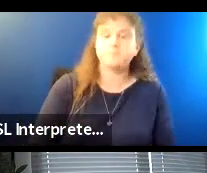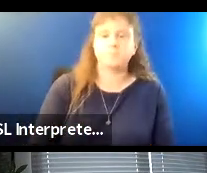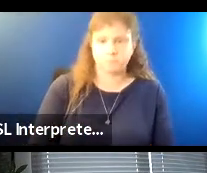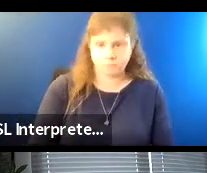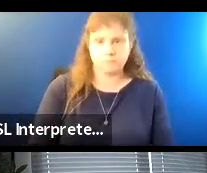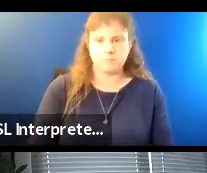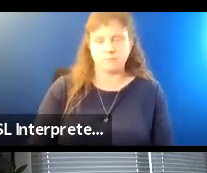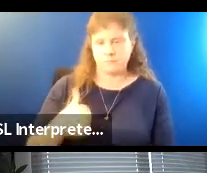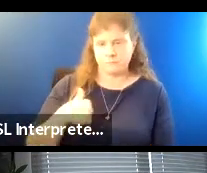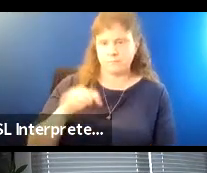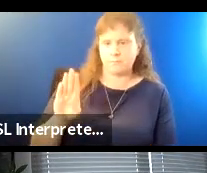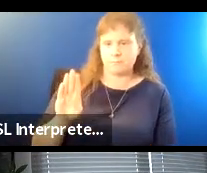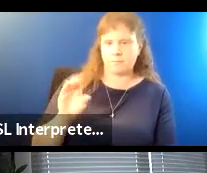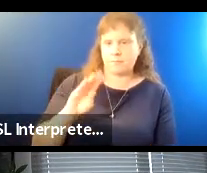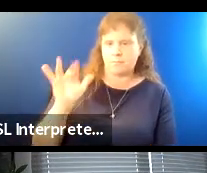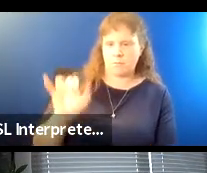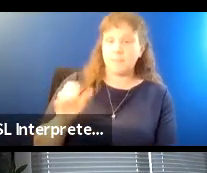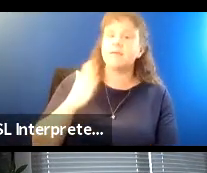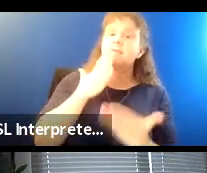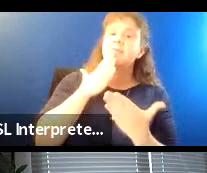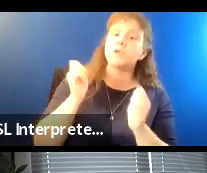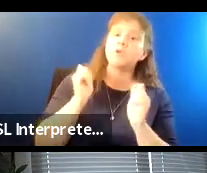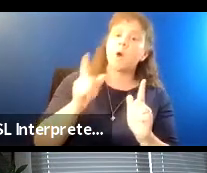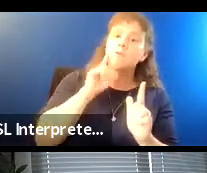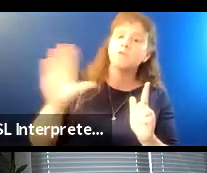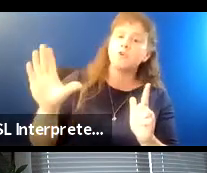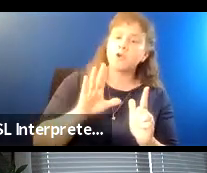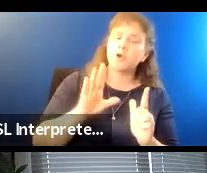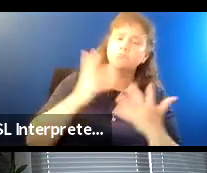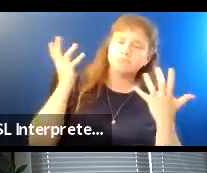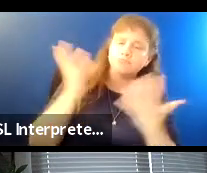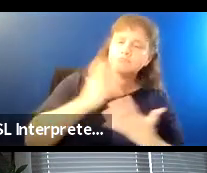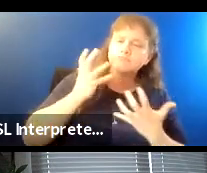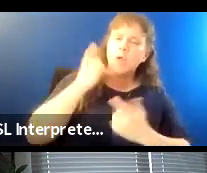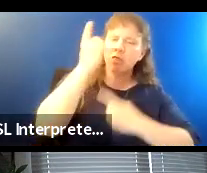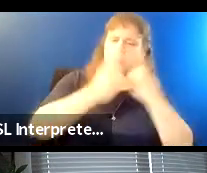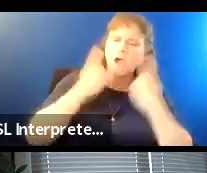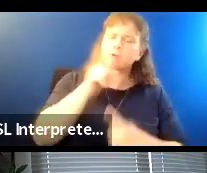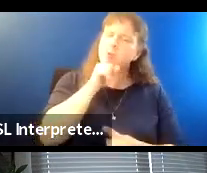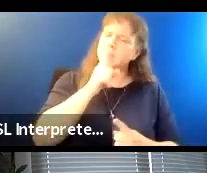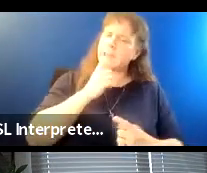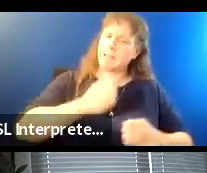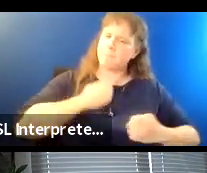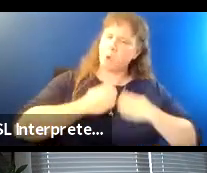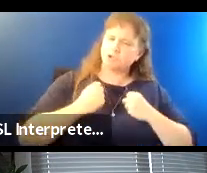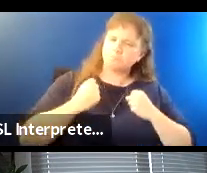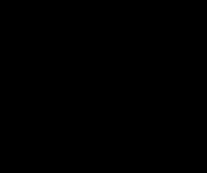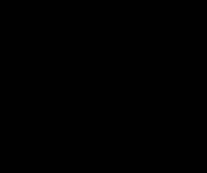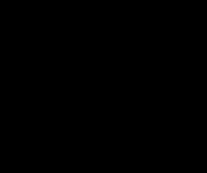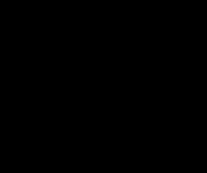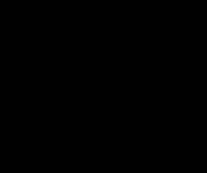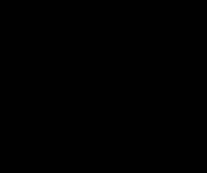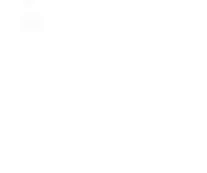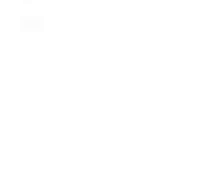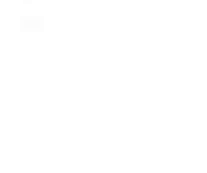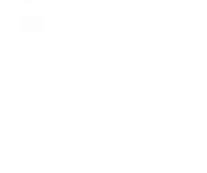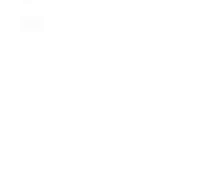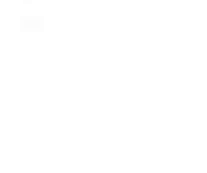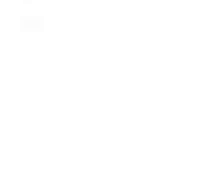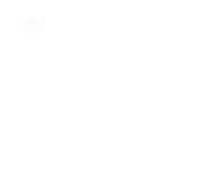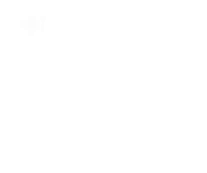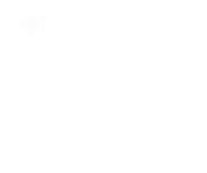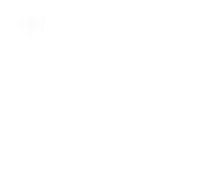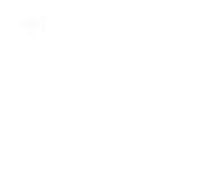you all for your incredible, thoughtful, and frankly emotional comments. And now back to Dr. Pond.